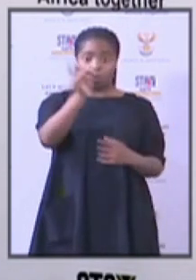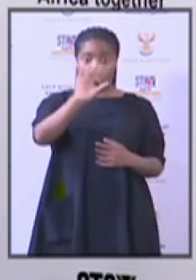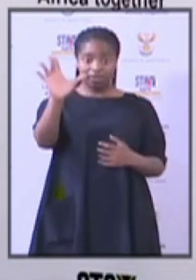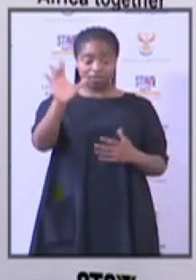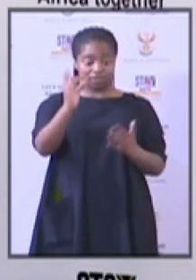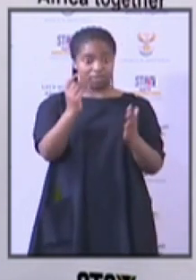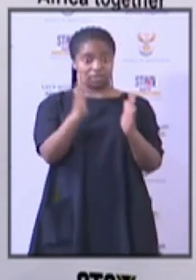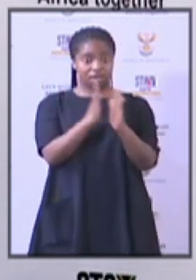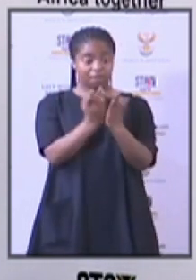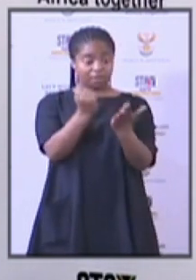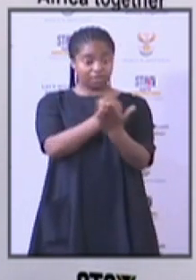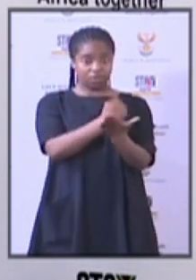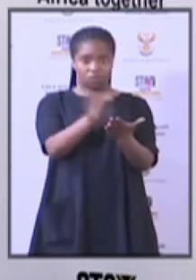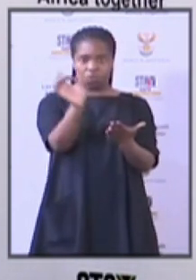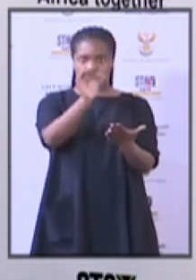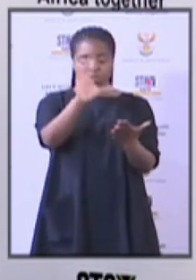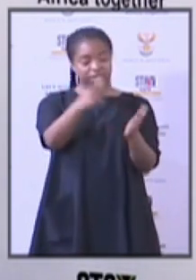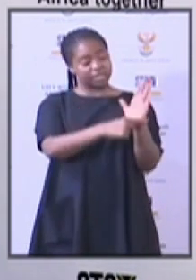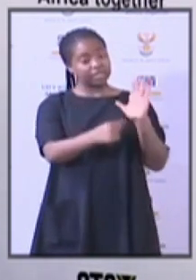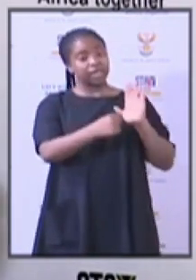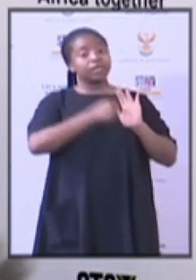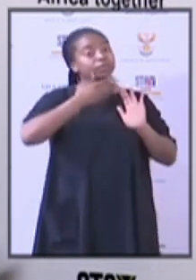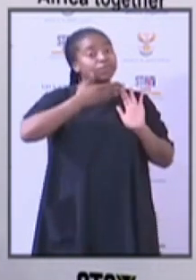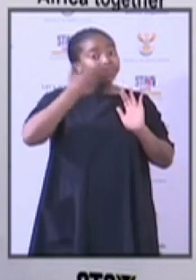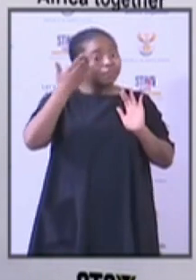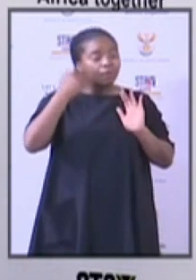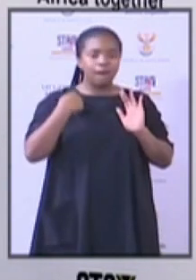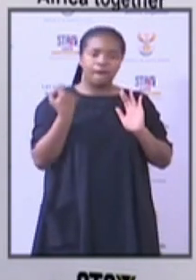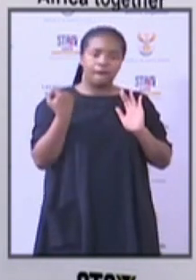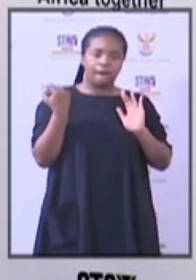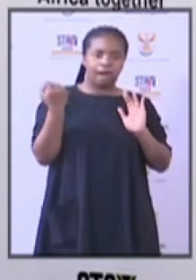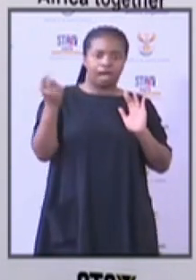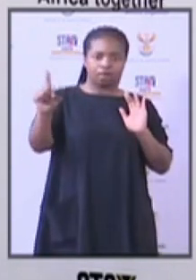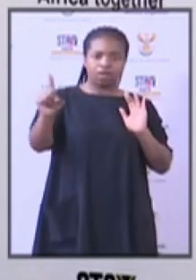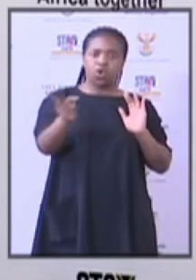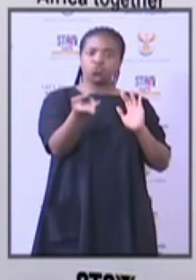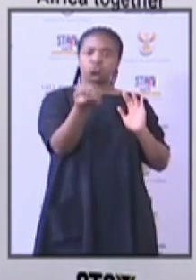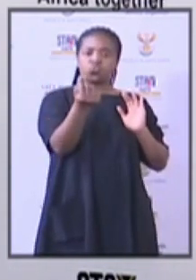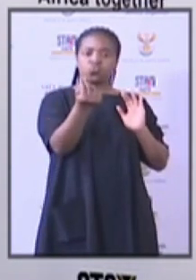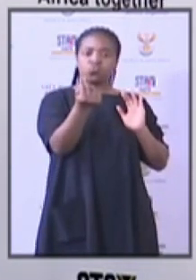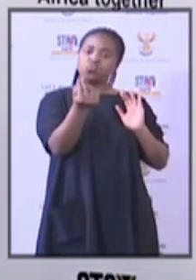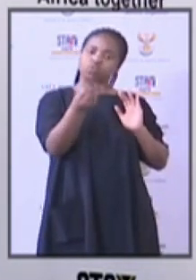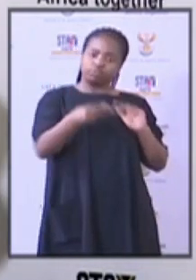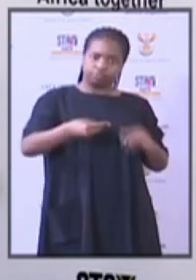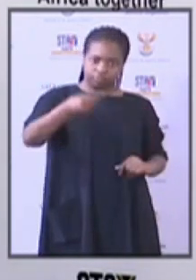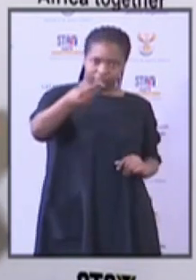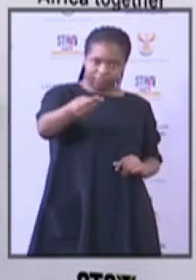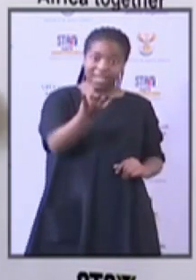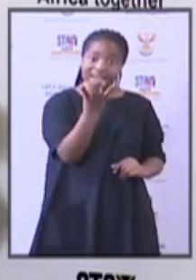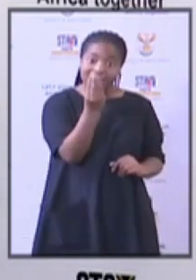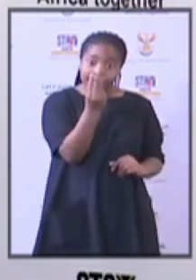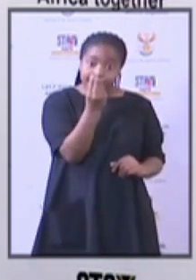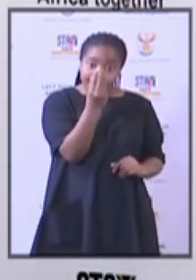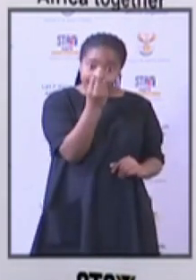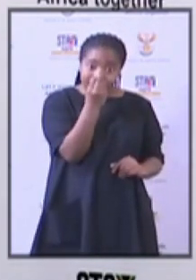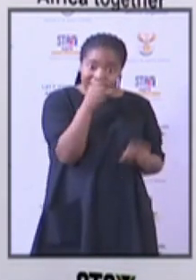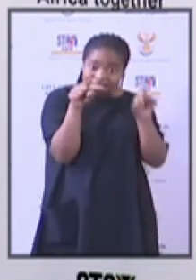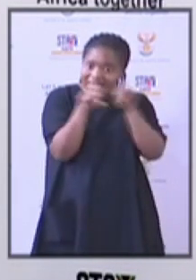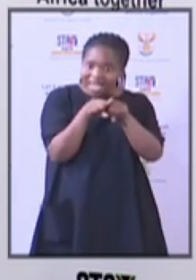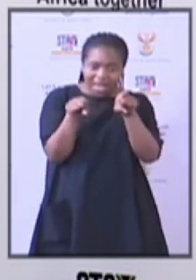issued once, when it expires, it gets thrown away, we'll give you a new passport. That number cannot even